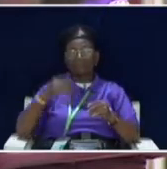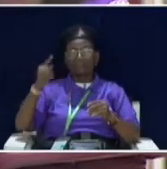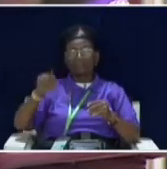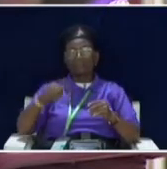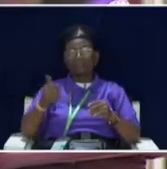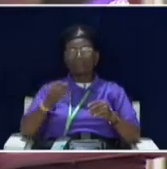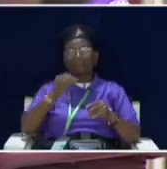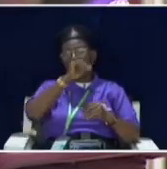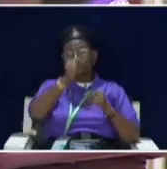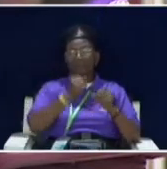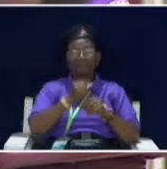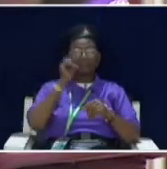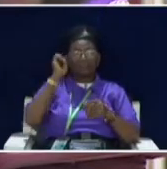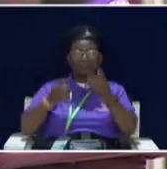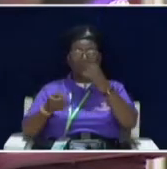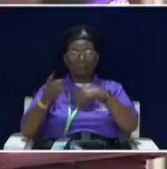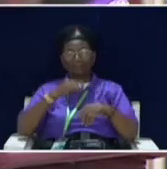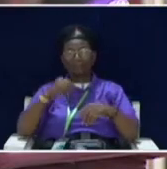happening?